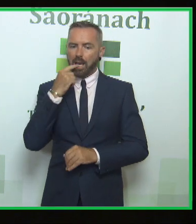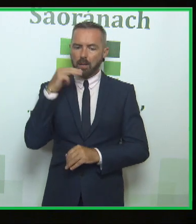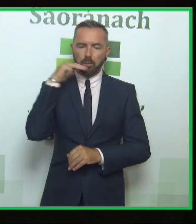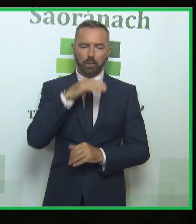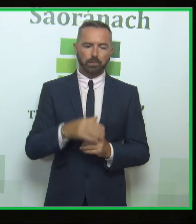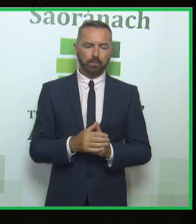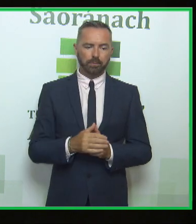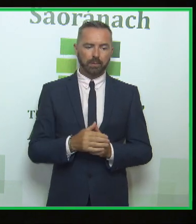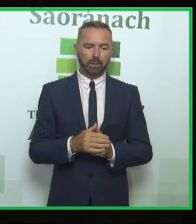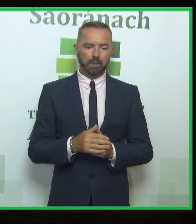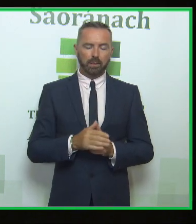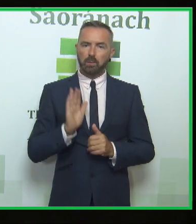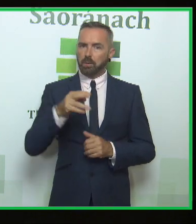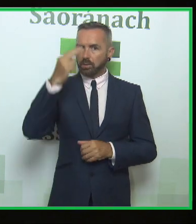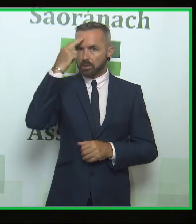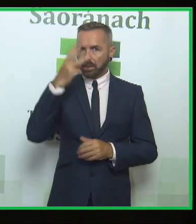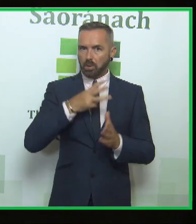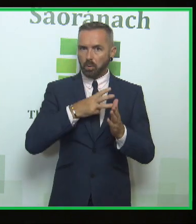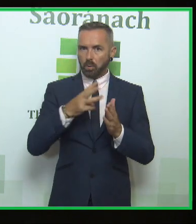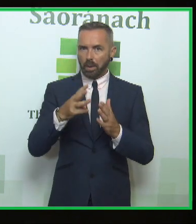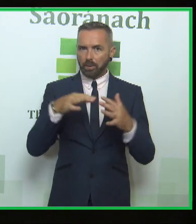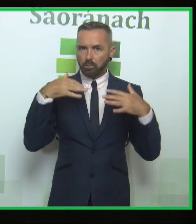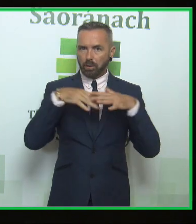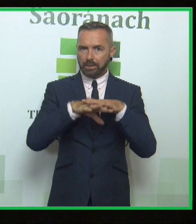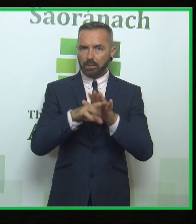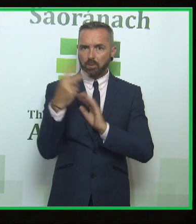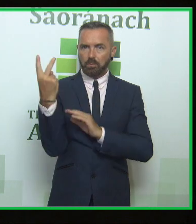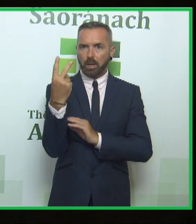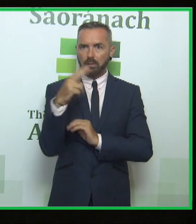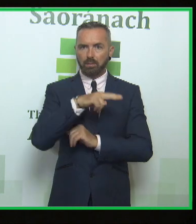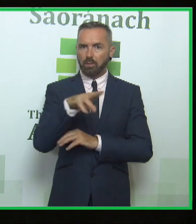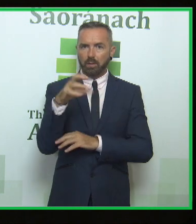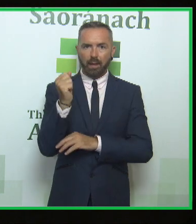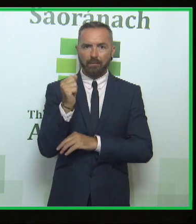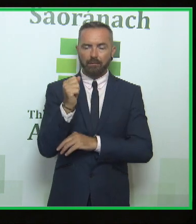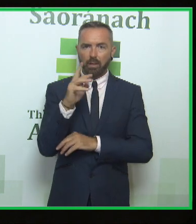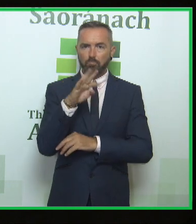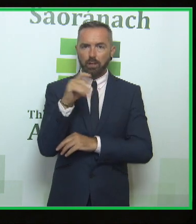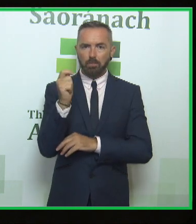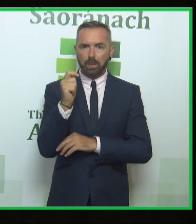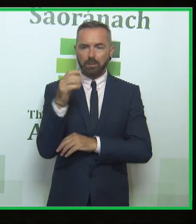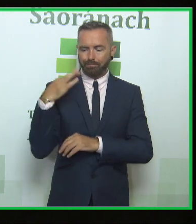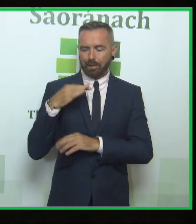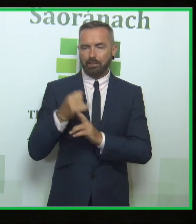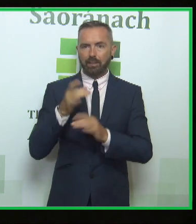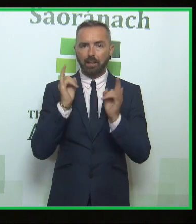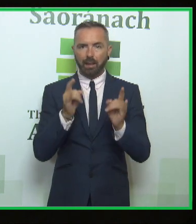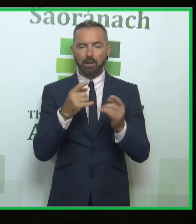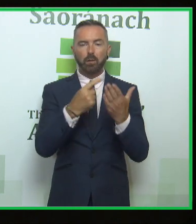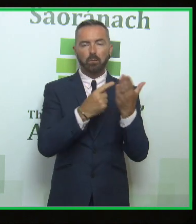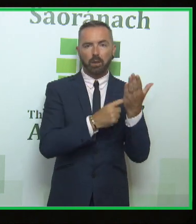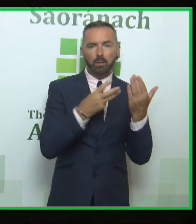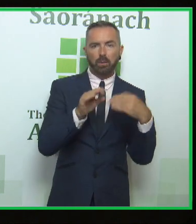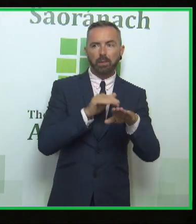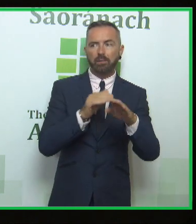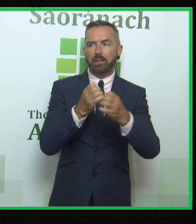important. And understanding that while our cross-sectoral partners do not have a remit in health, their policies are directly affecting